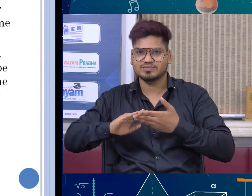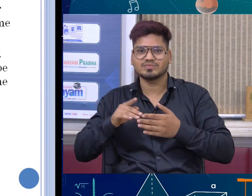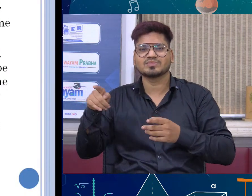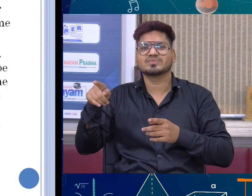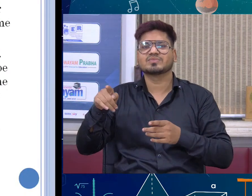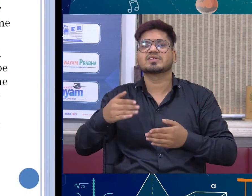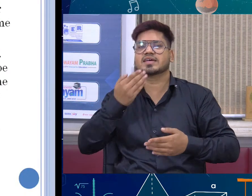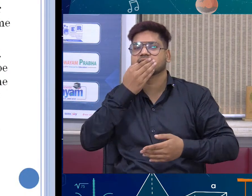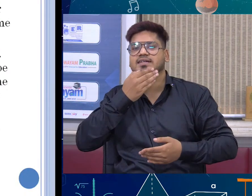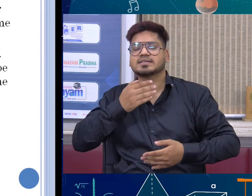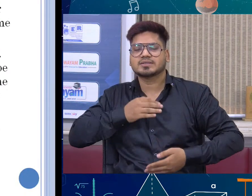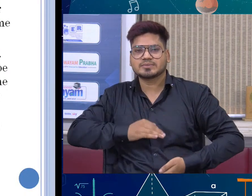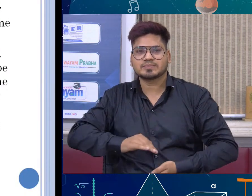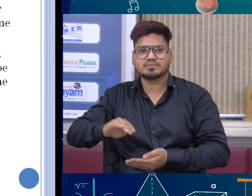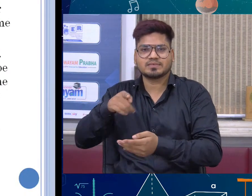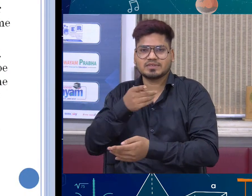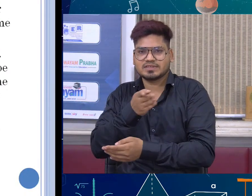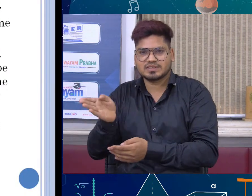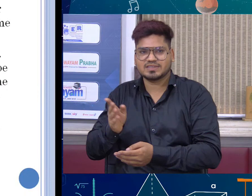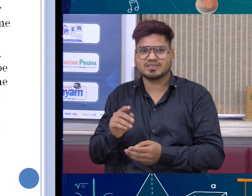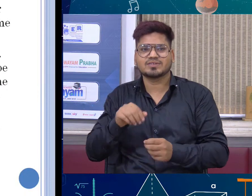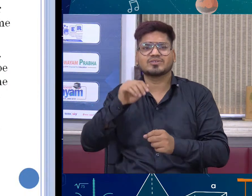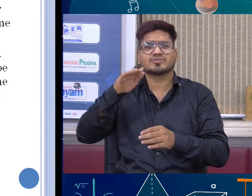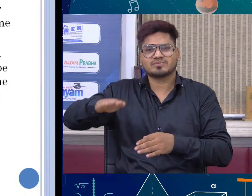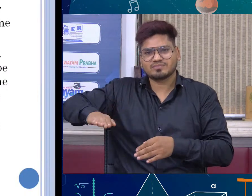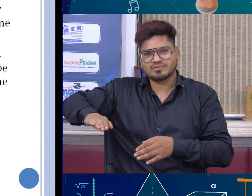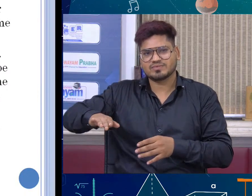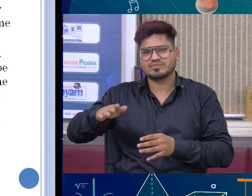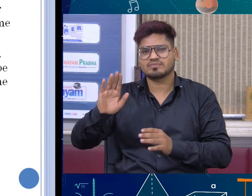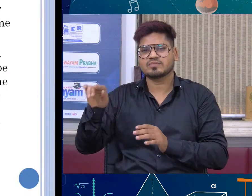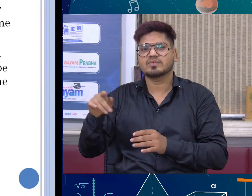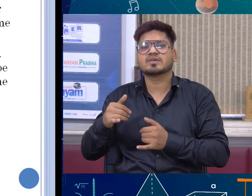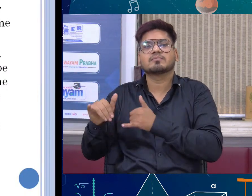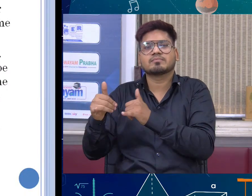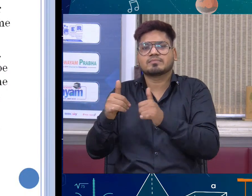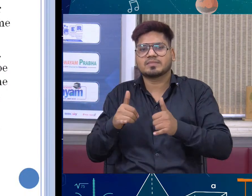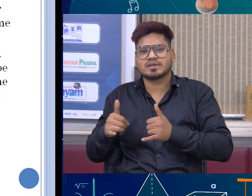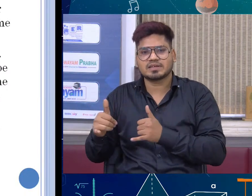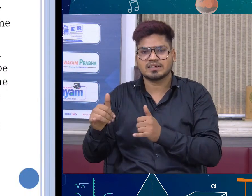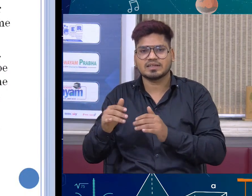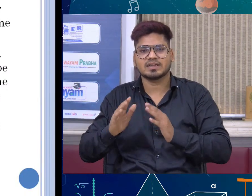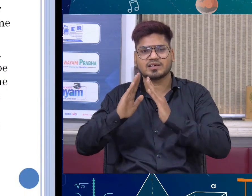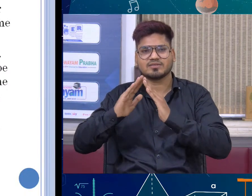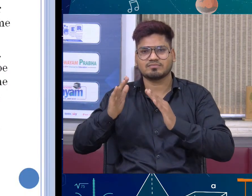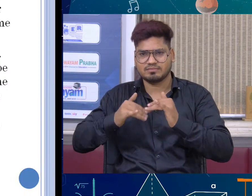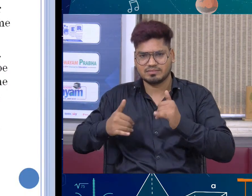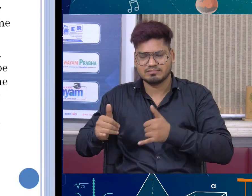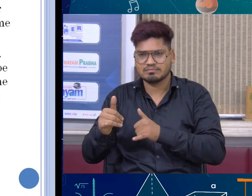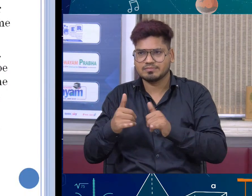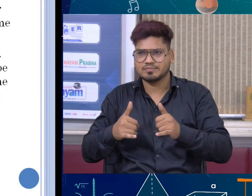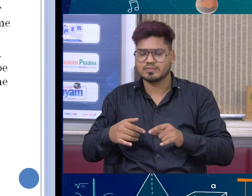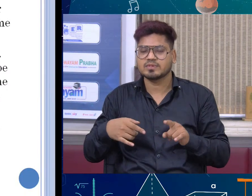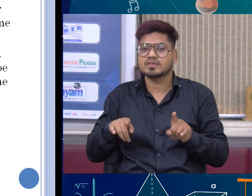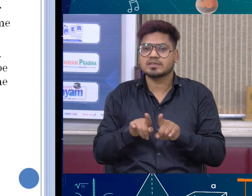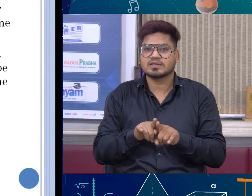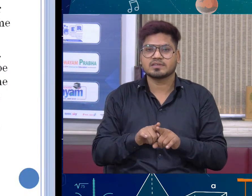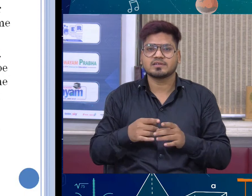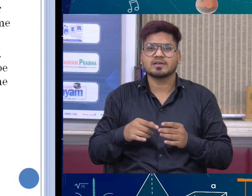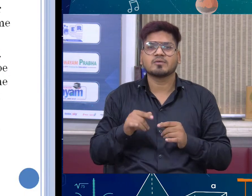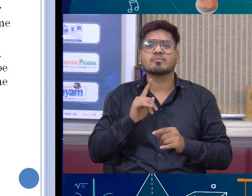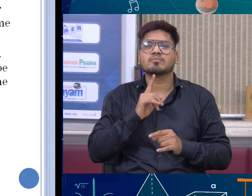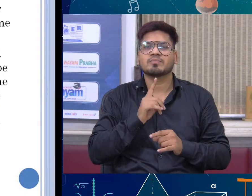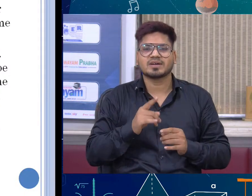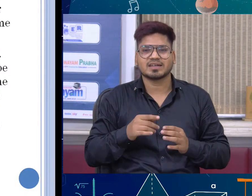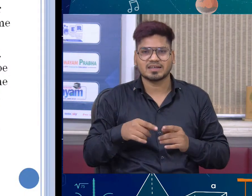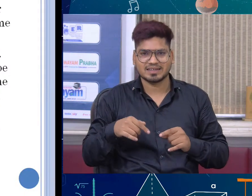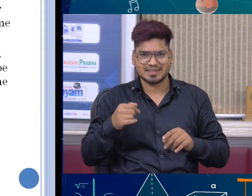available, the oldest children and small children available. They are playing near the house, and the woman called